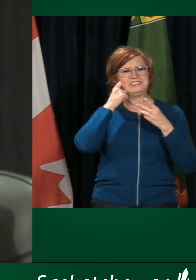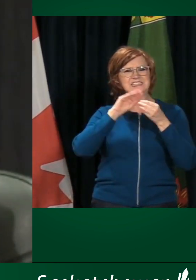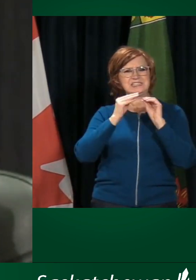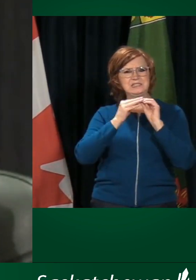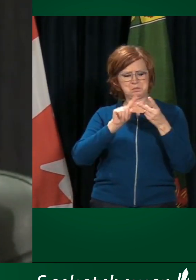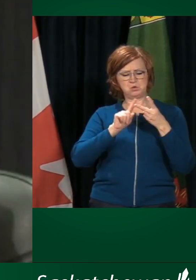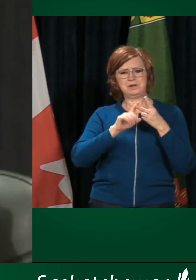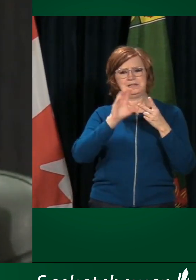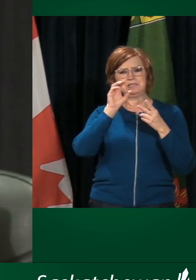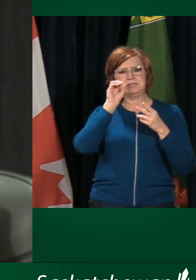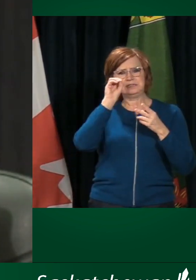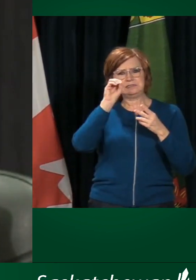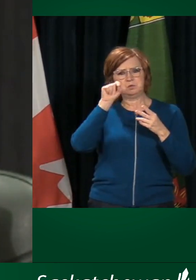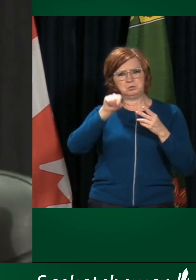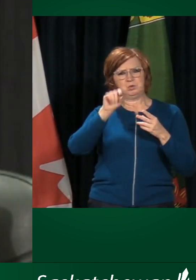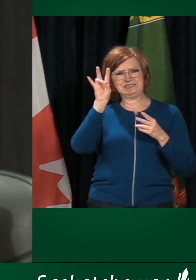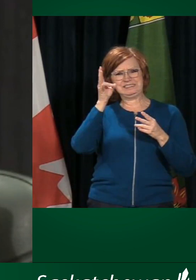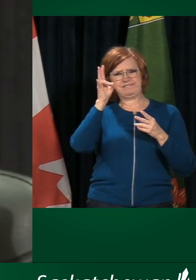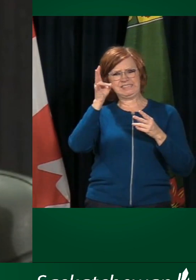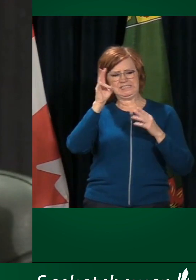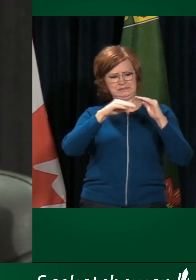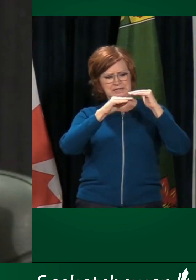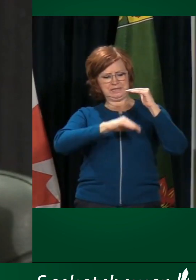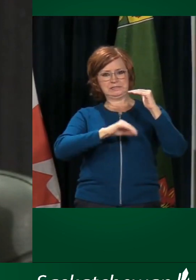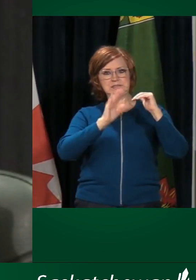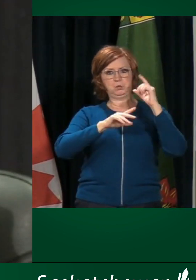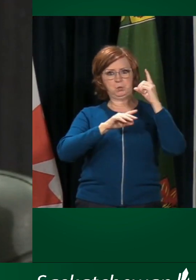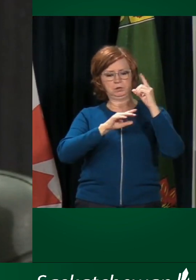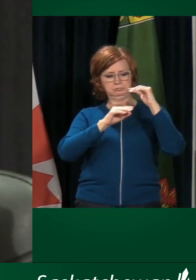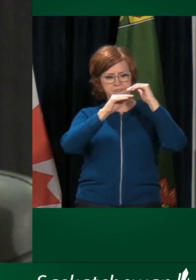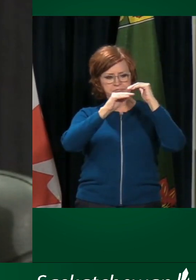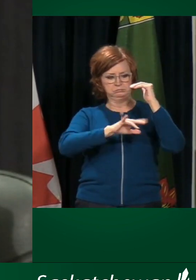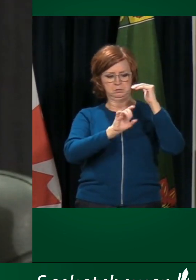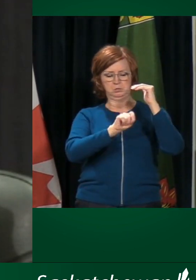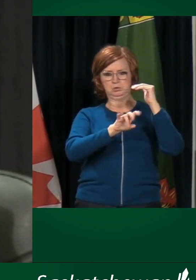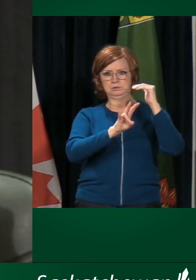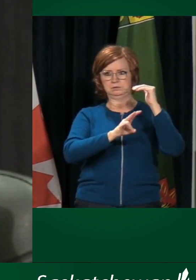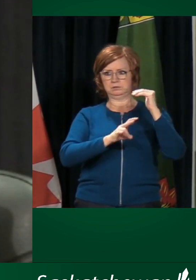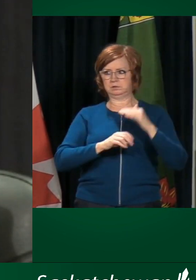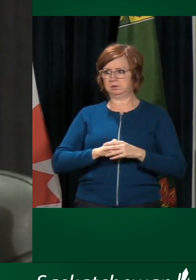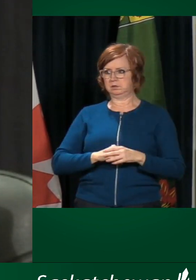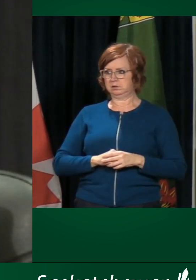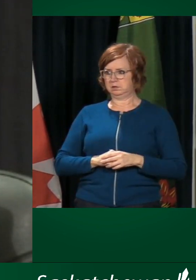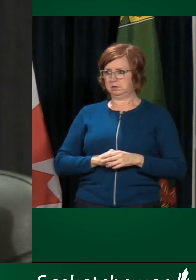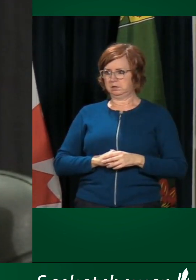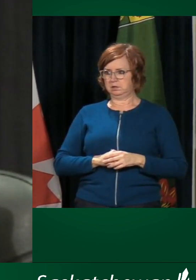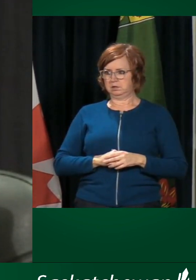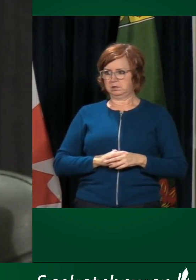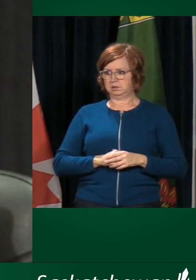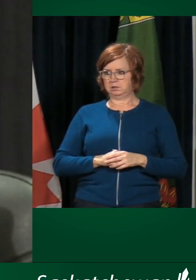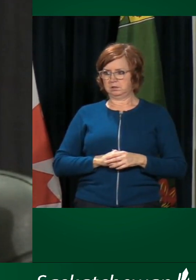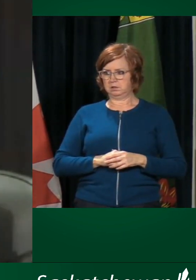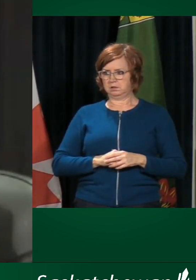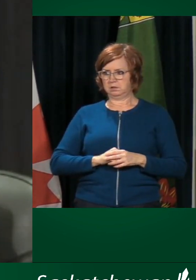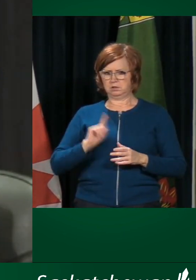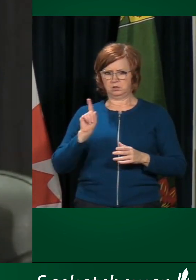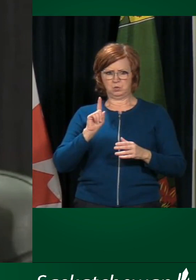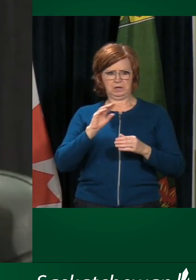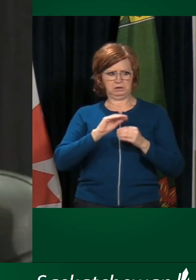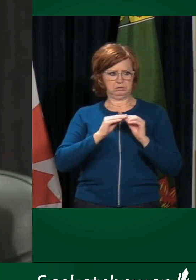How come we see no modeling or projections for where things could go using this specific